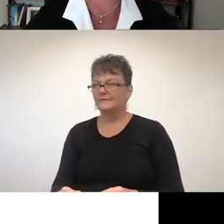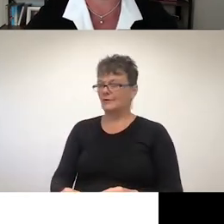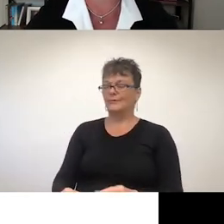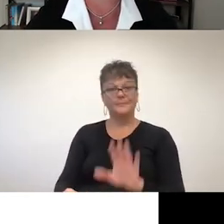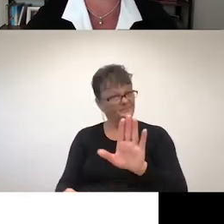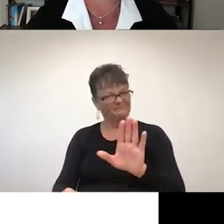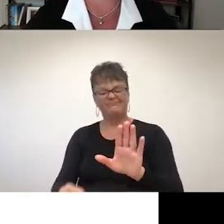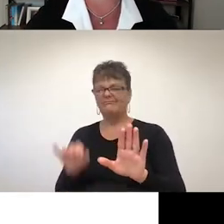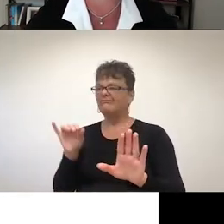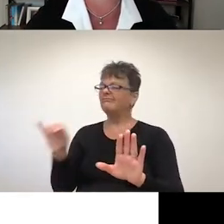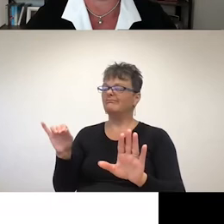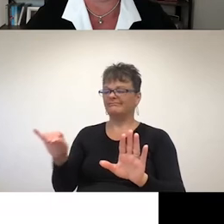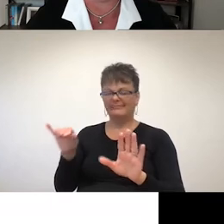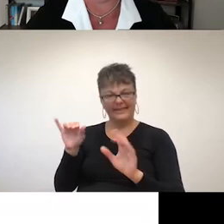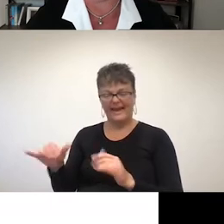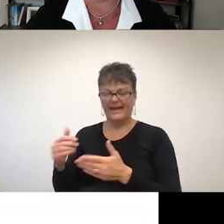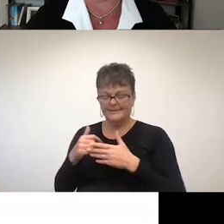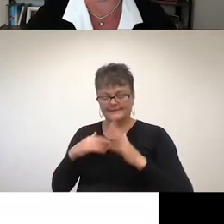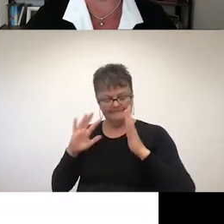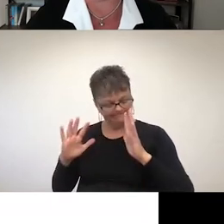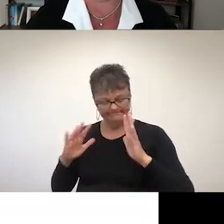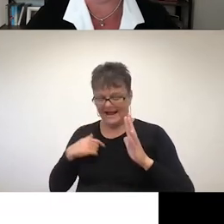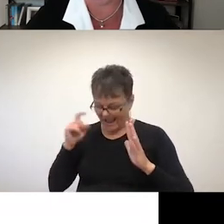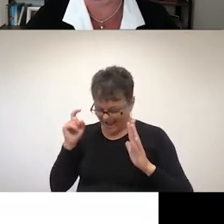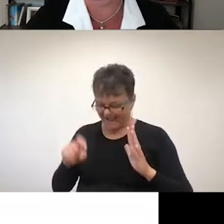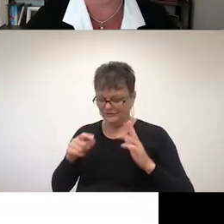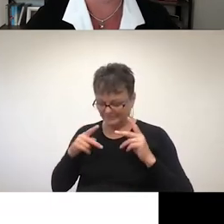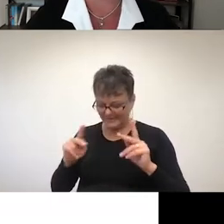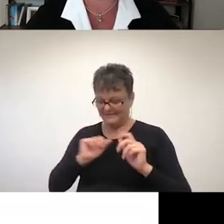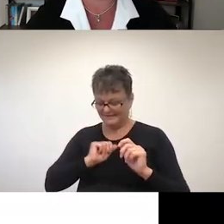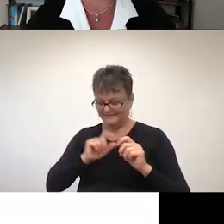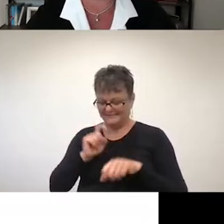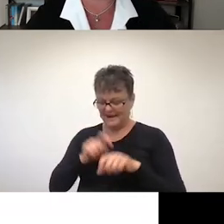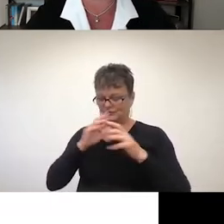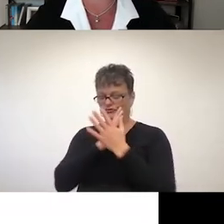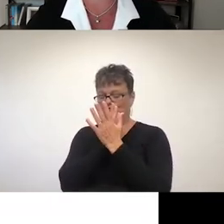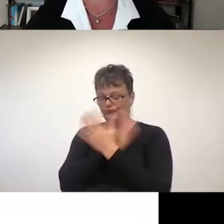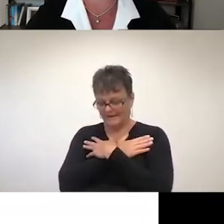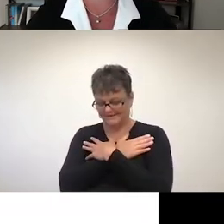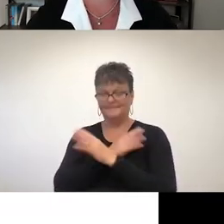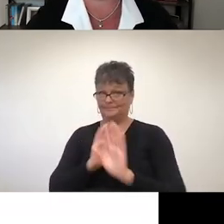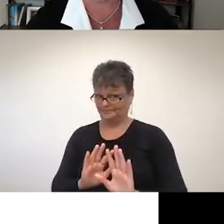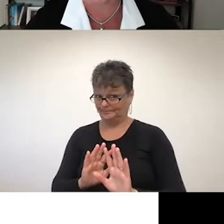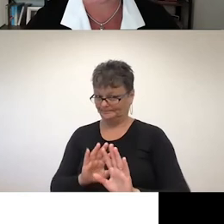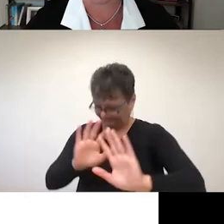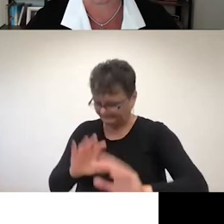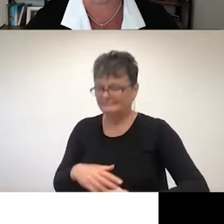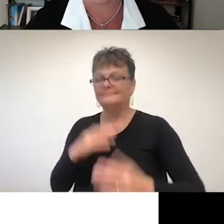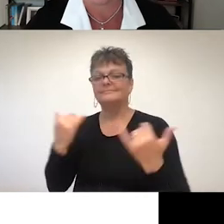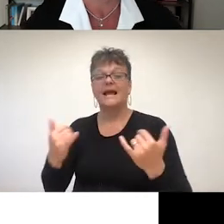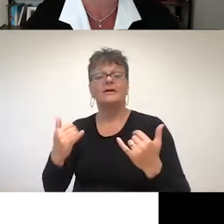working, and to protect time to rest. And here's my last crazy idea. Get ready for it.